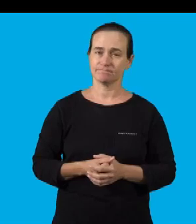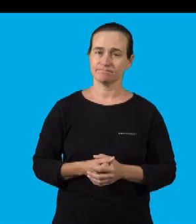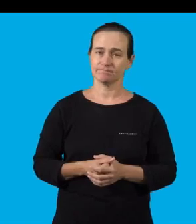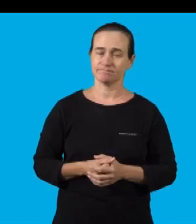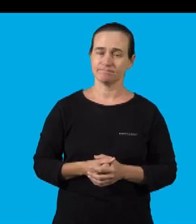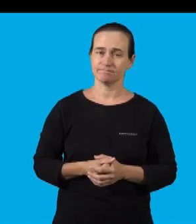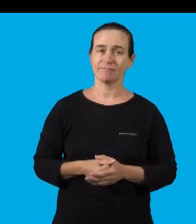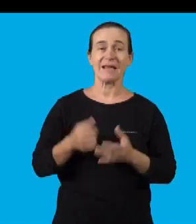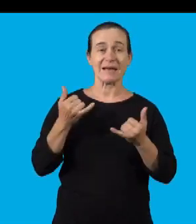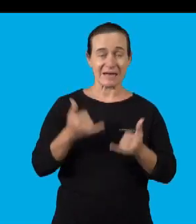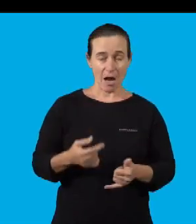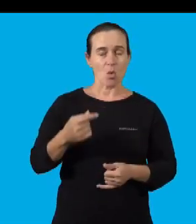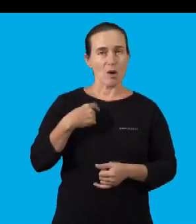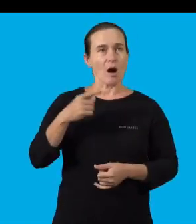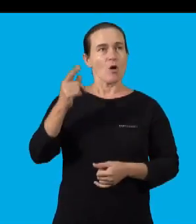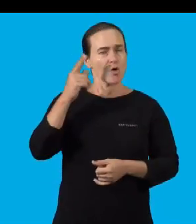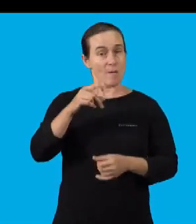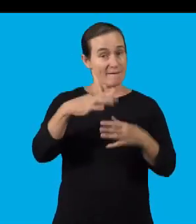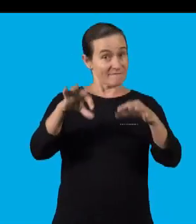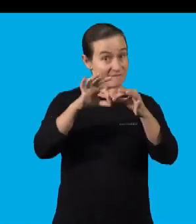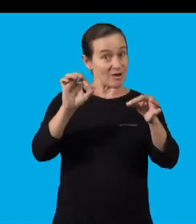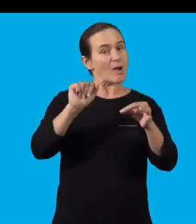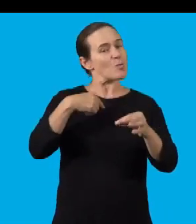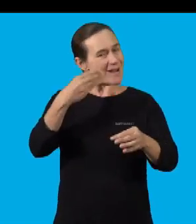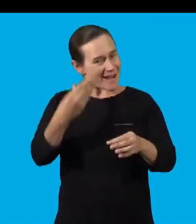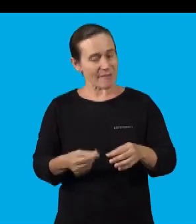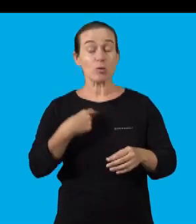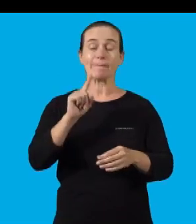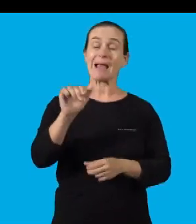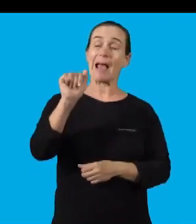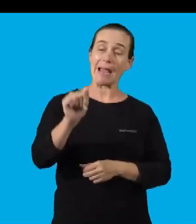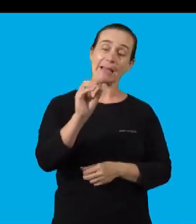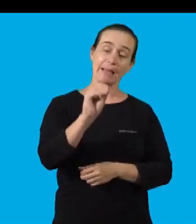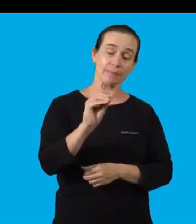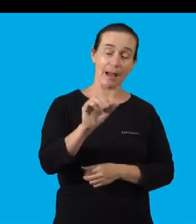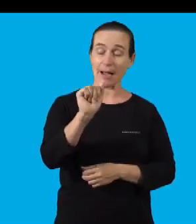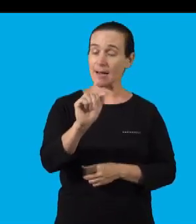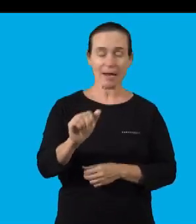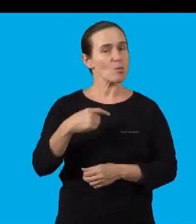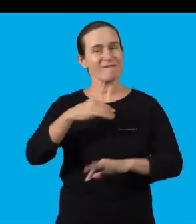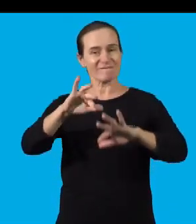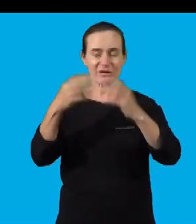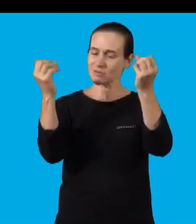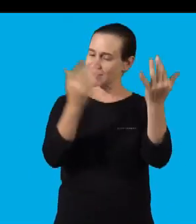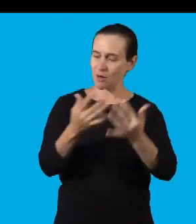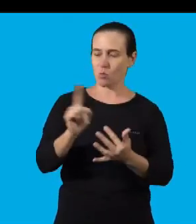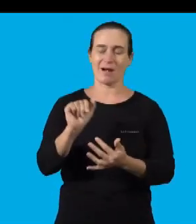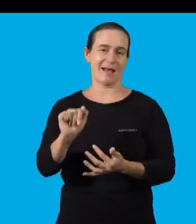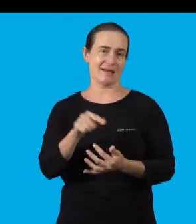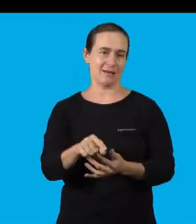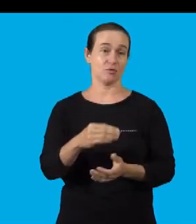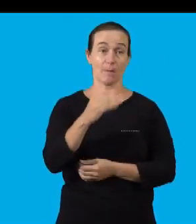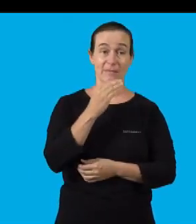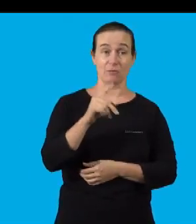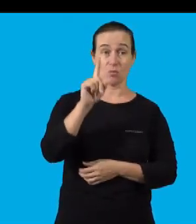remember, we now know what the value of A is. So do not continue using A because you've already calculated A. So we are going to